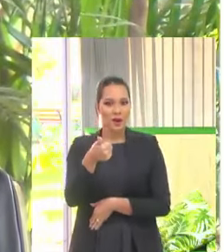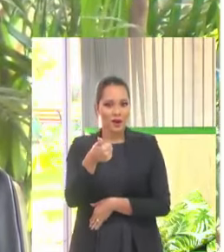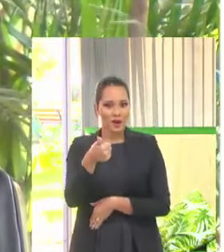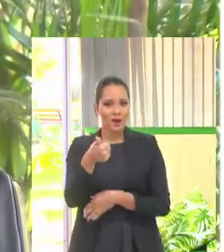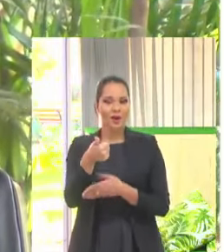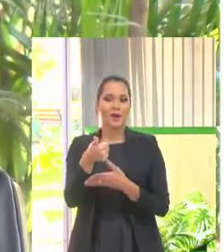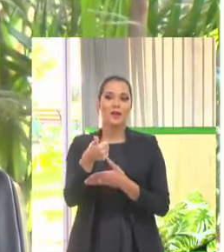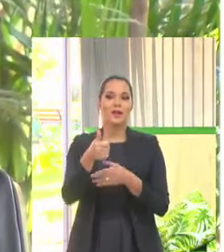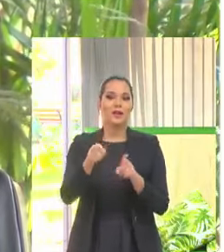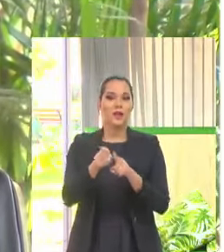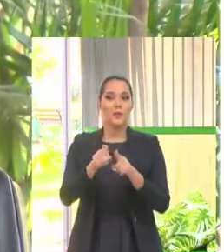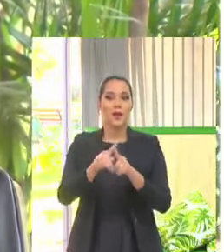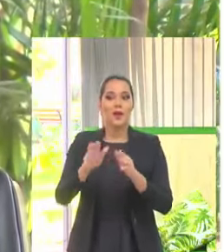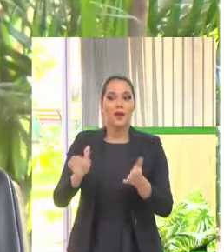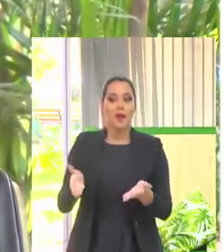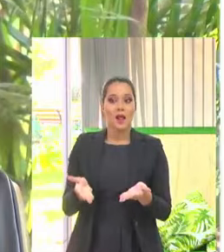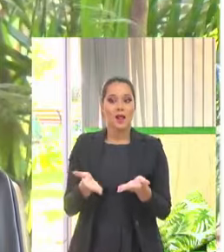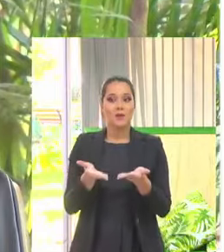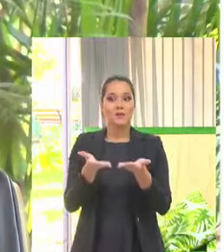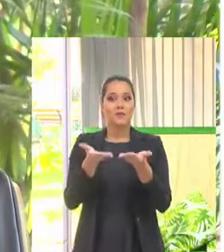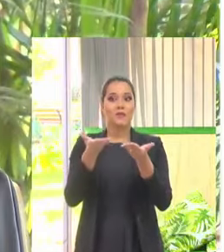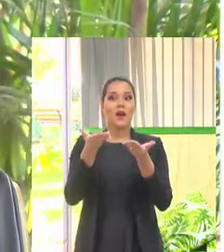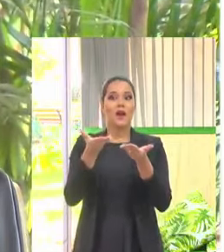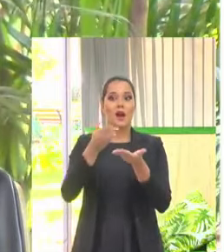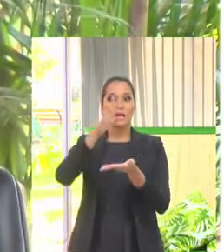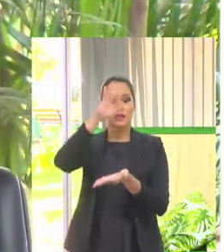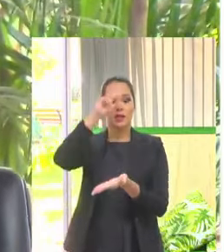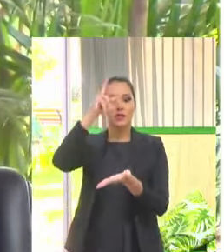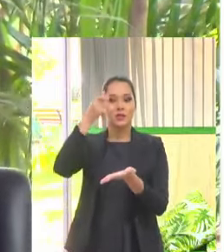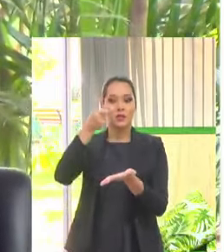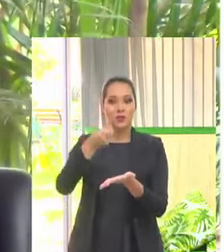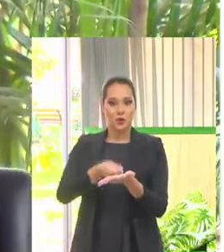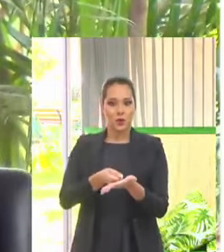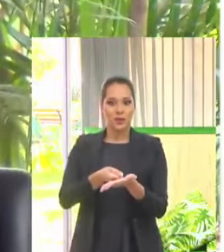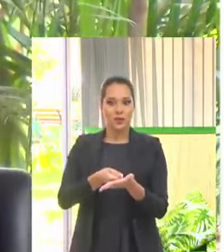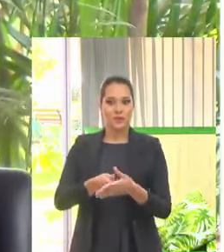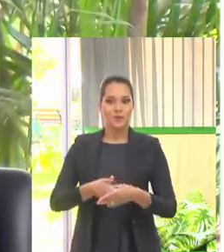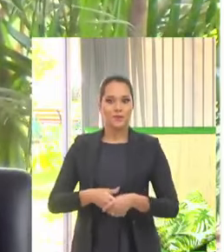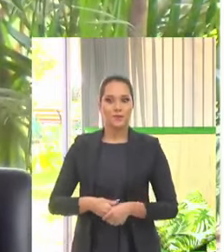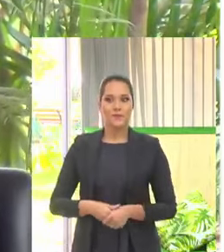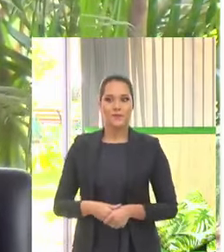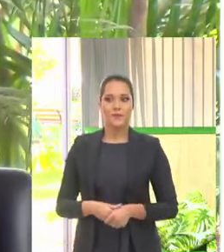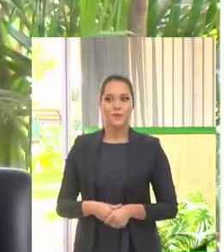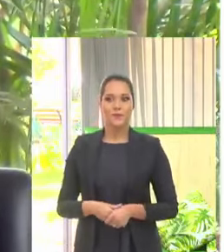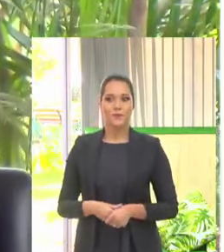elevate our decisions towards the theme. So